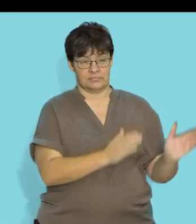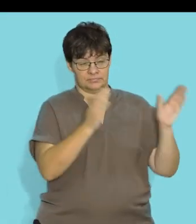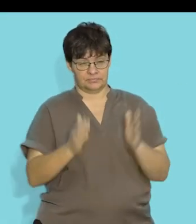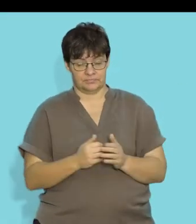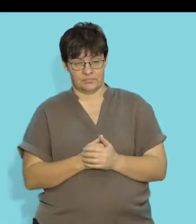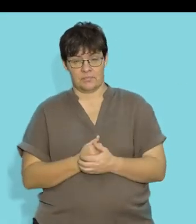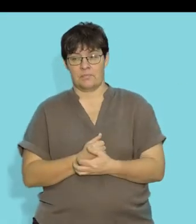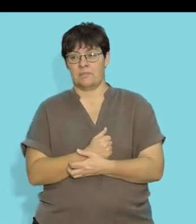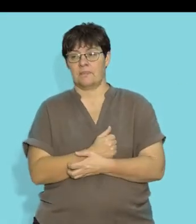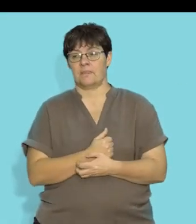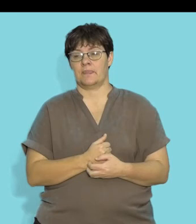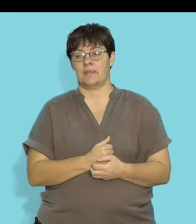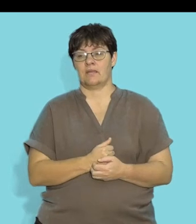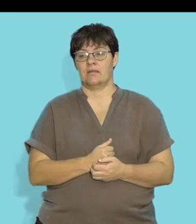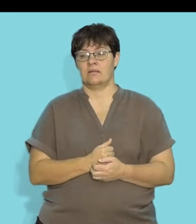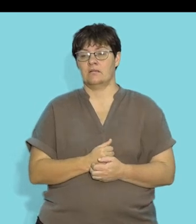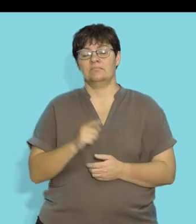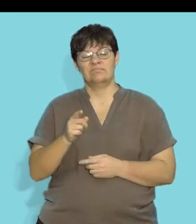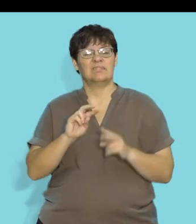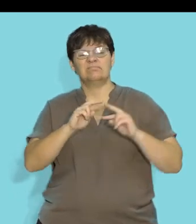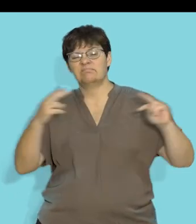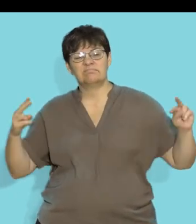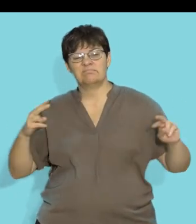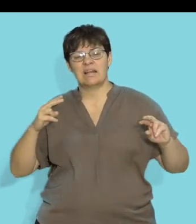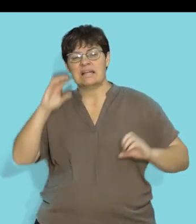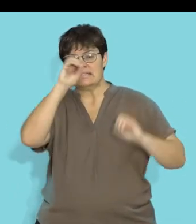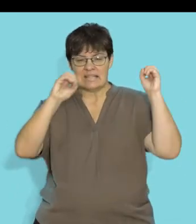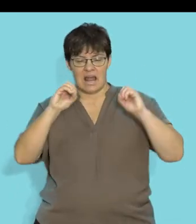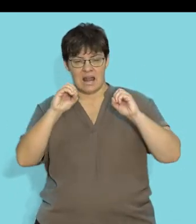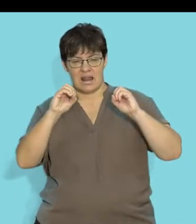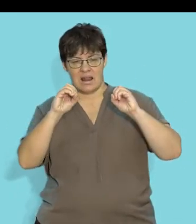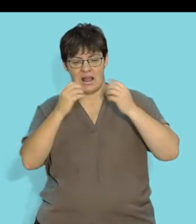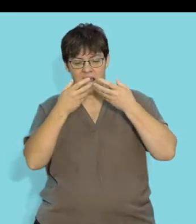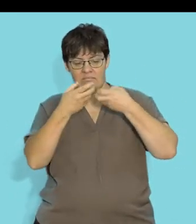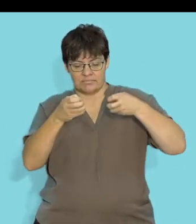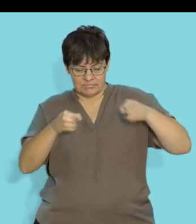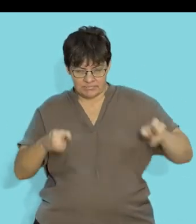stuff. Let's look at the next part of this question. What